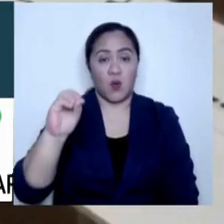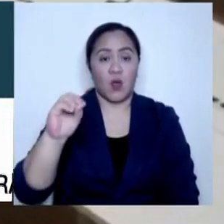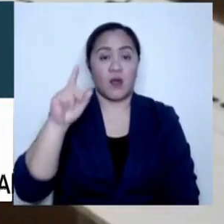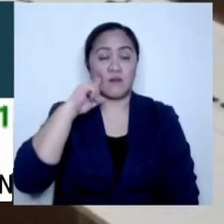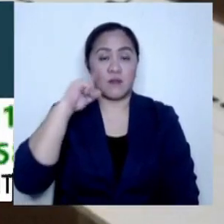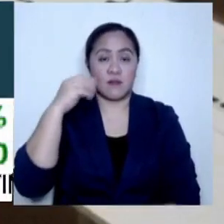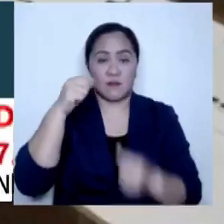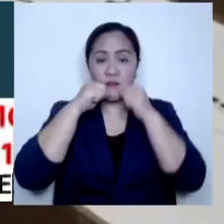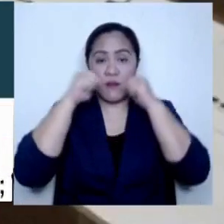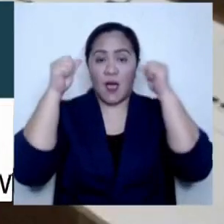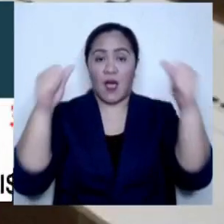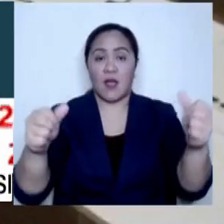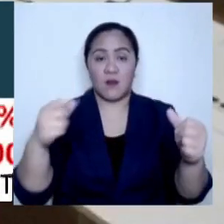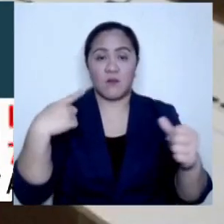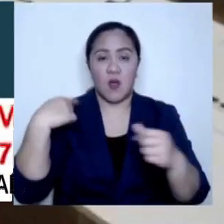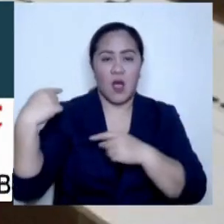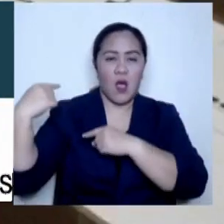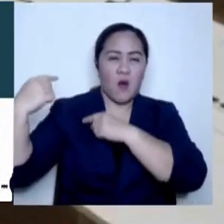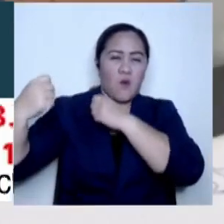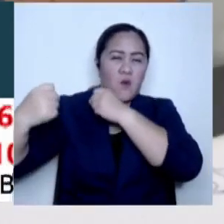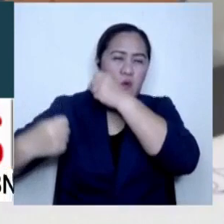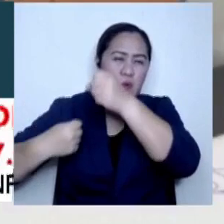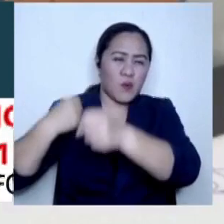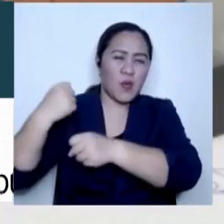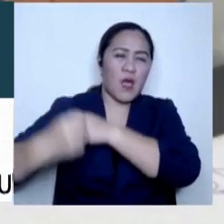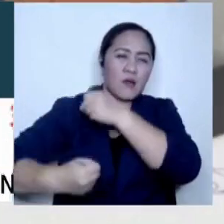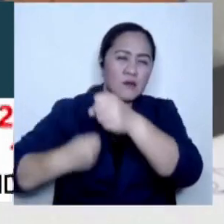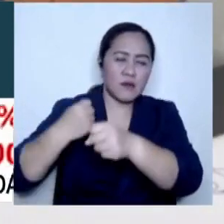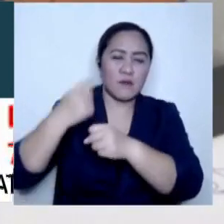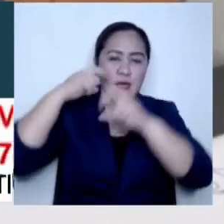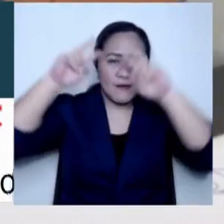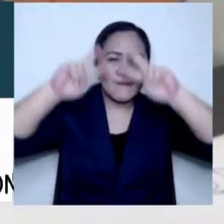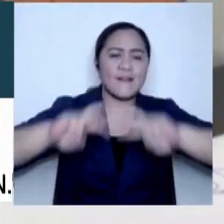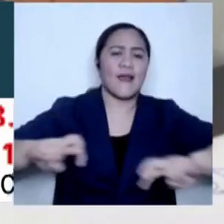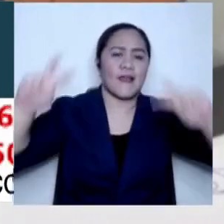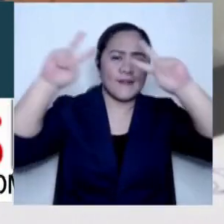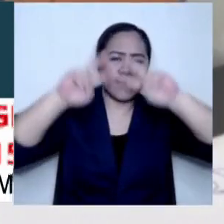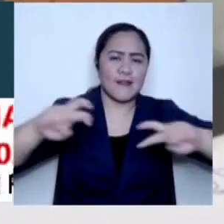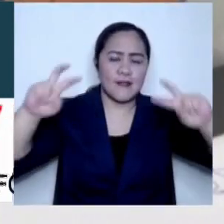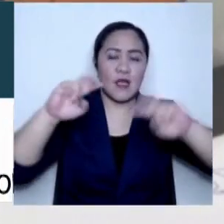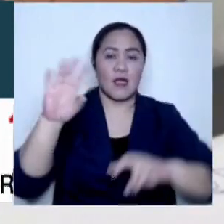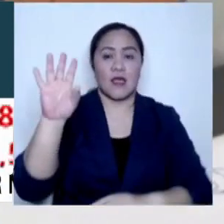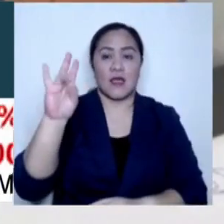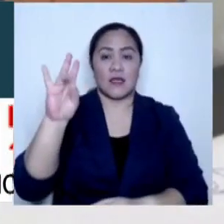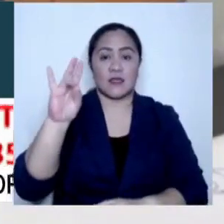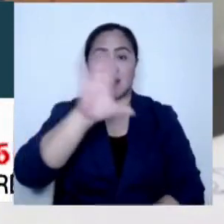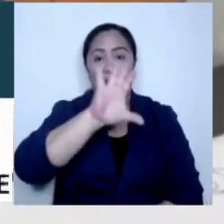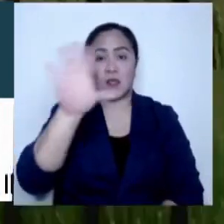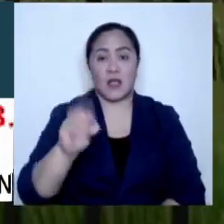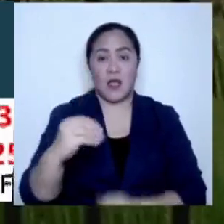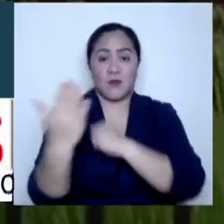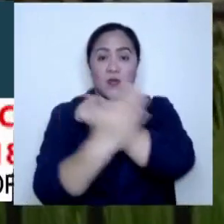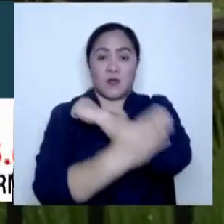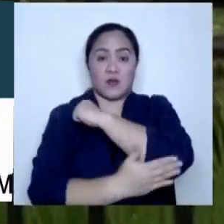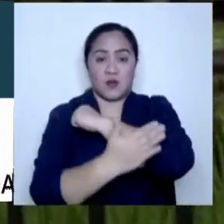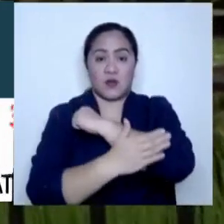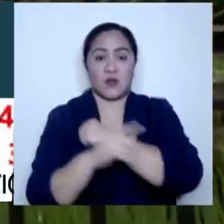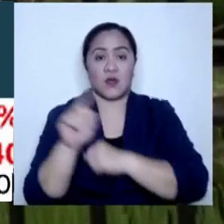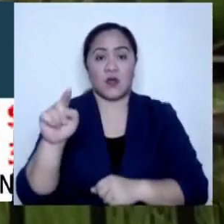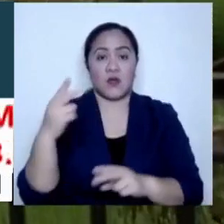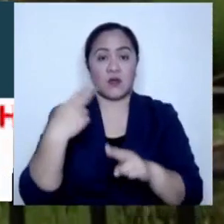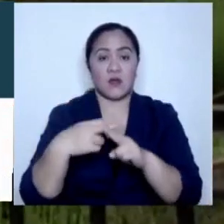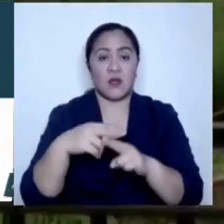landmark announcement over a decade after clinical trials were launched in 7 African countries. The vaccine,